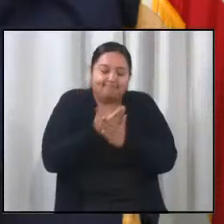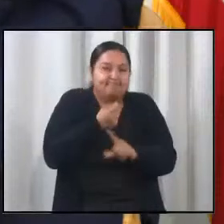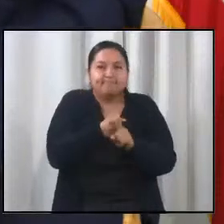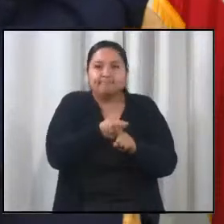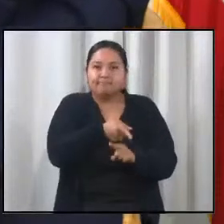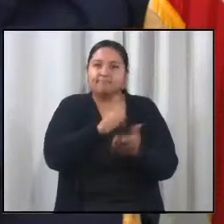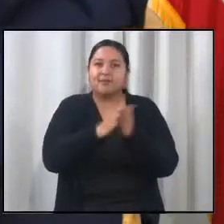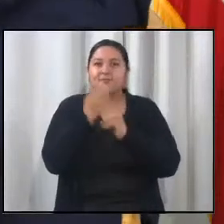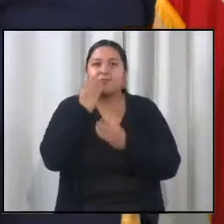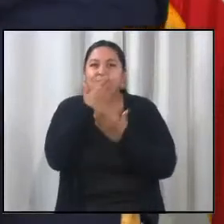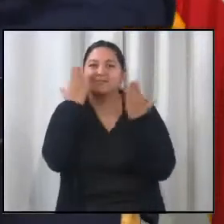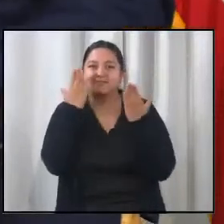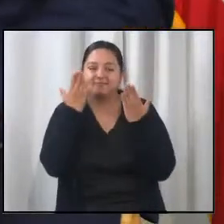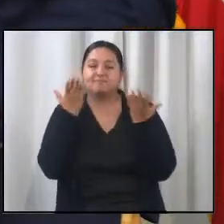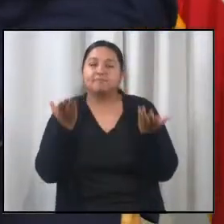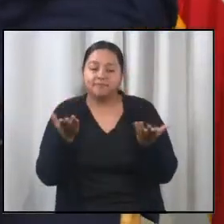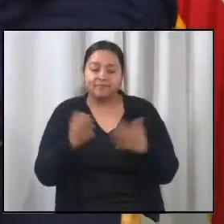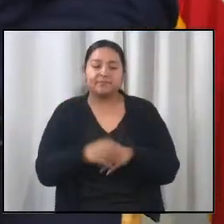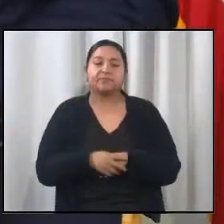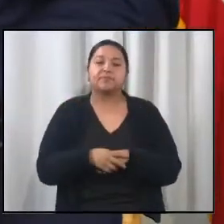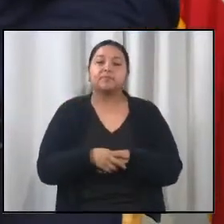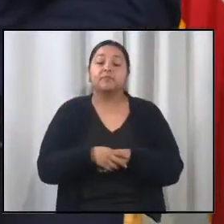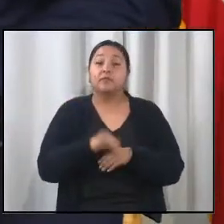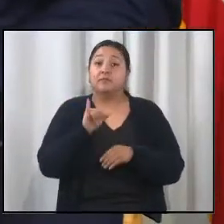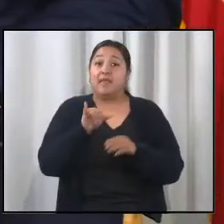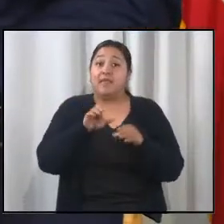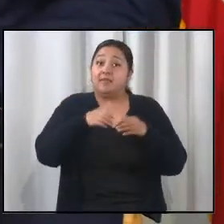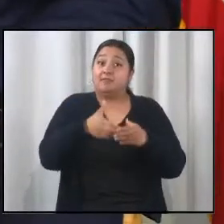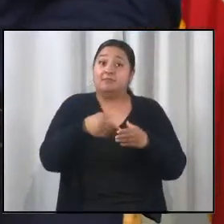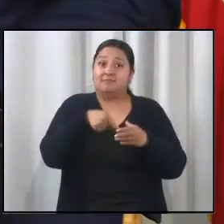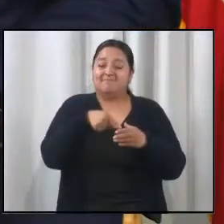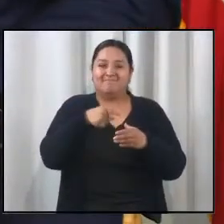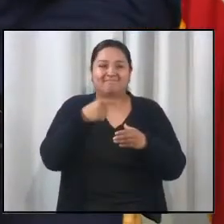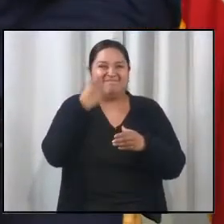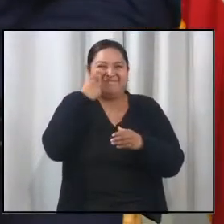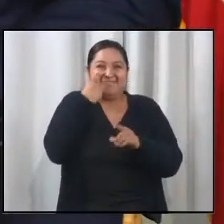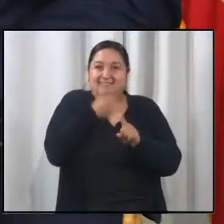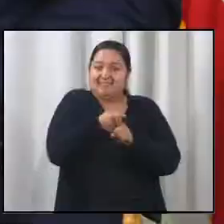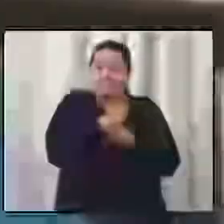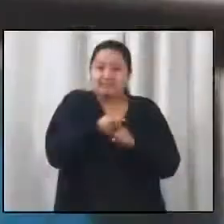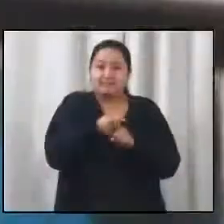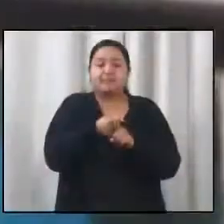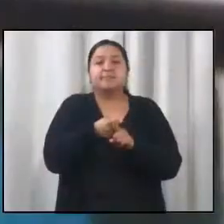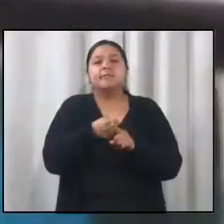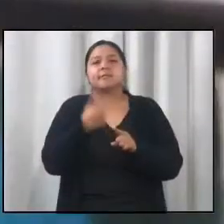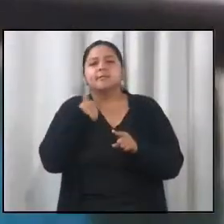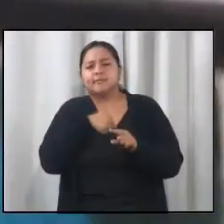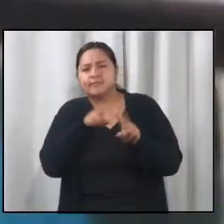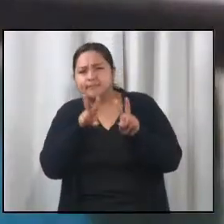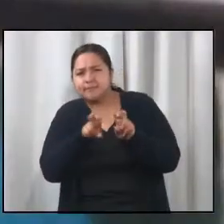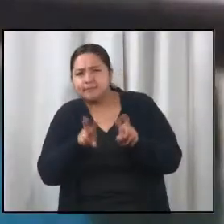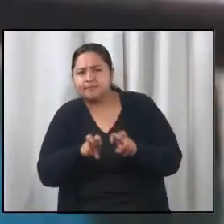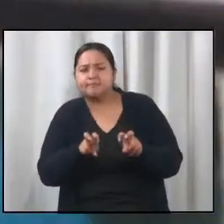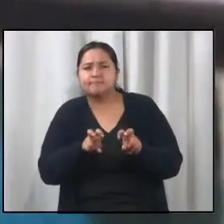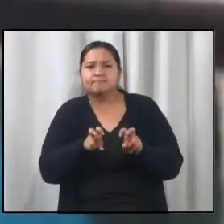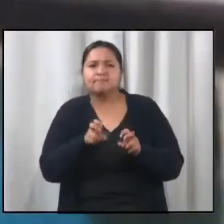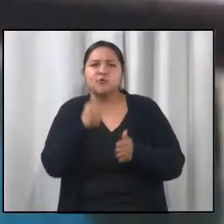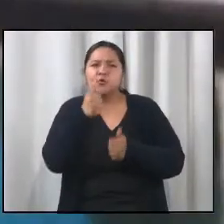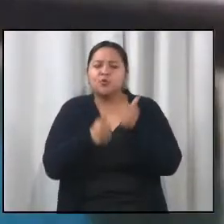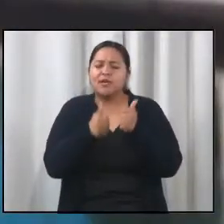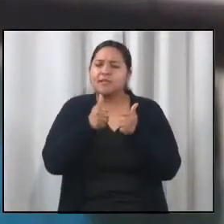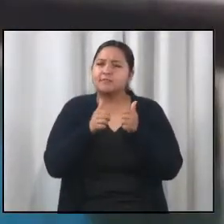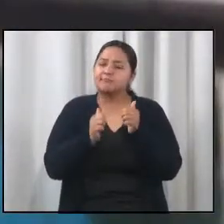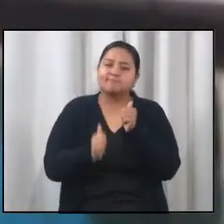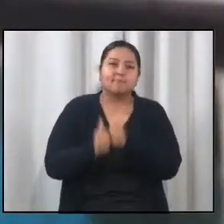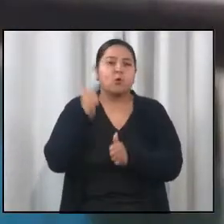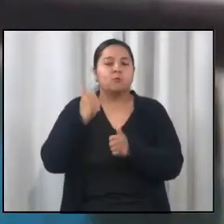individuals. We focused on these newly homeless to provide insights into which populations are currently at greatest risk of